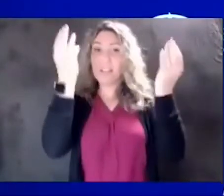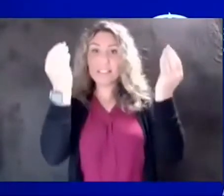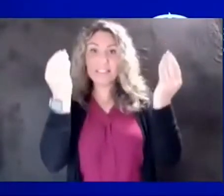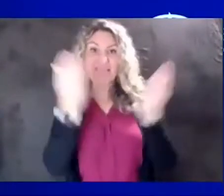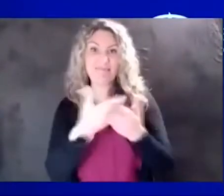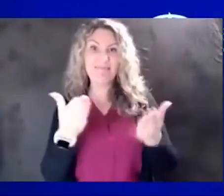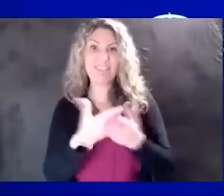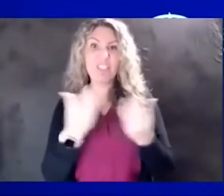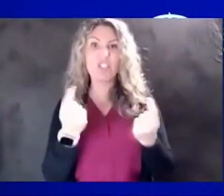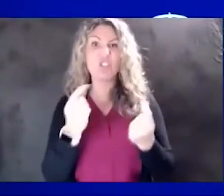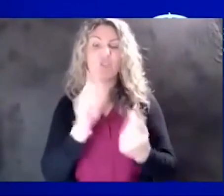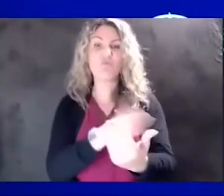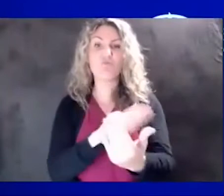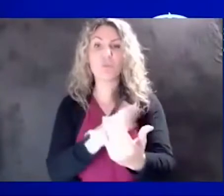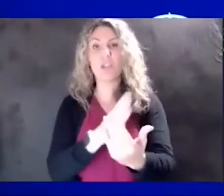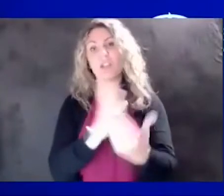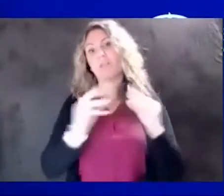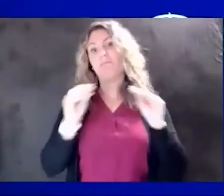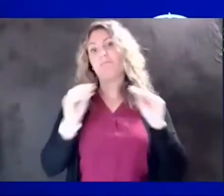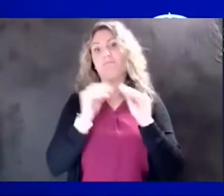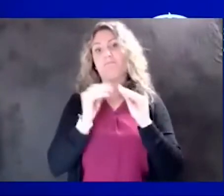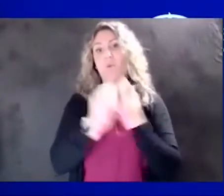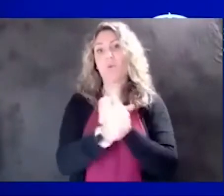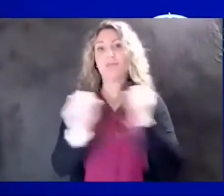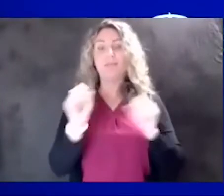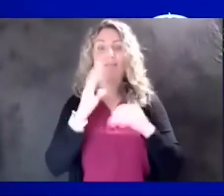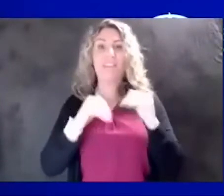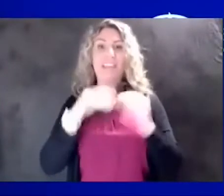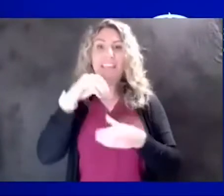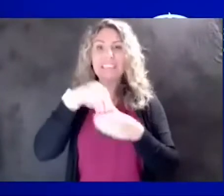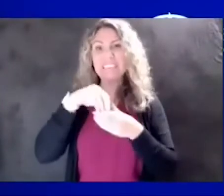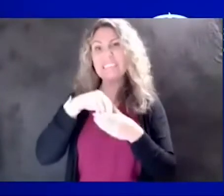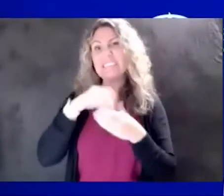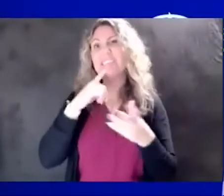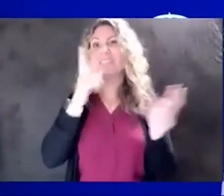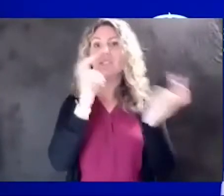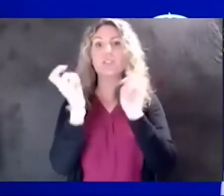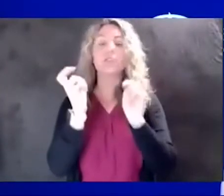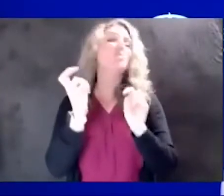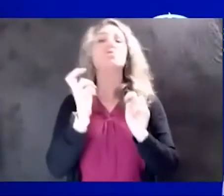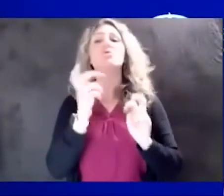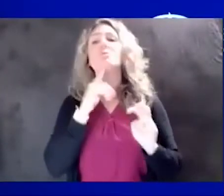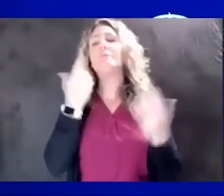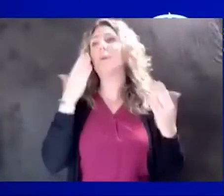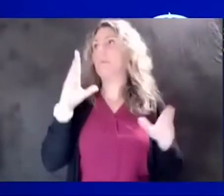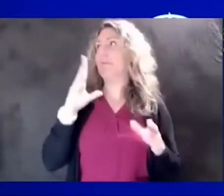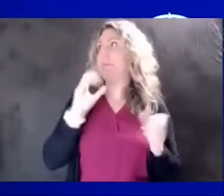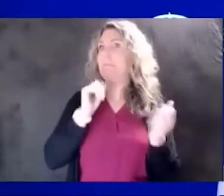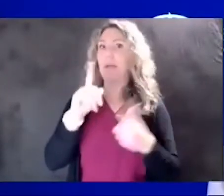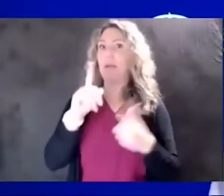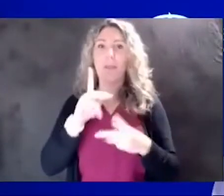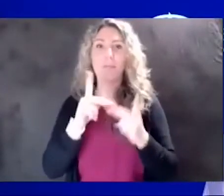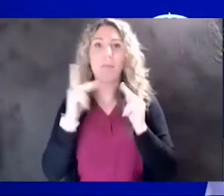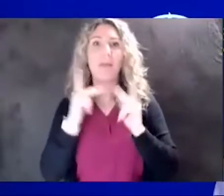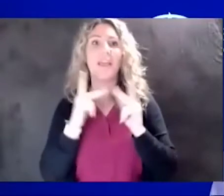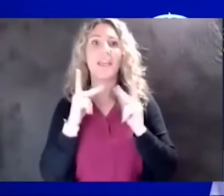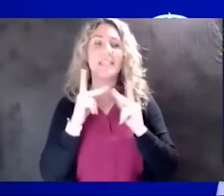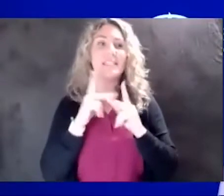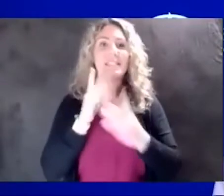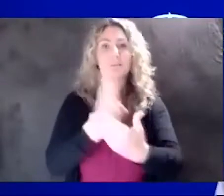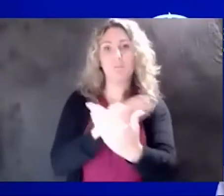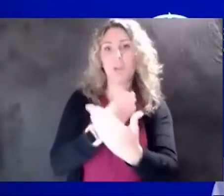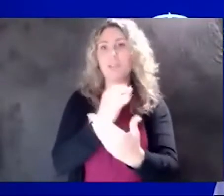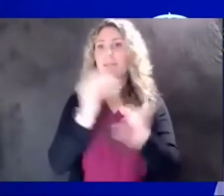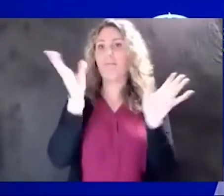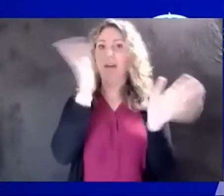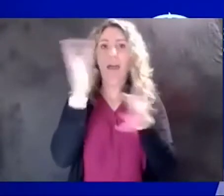are possibly more safe than the indoor issues. I don't know all the places in Branson as far as airflow and things of that